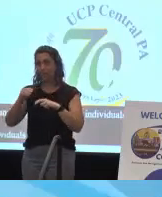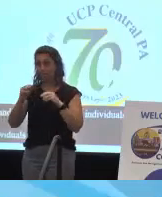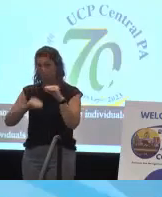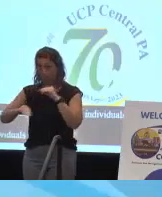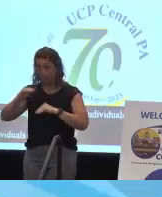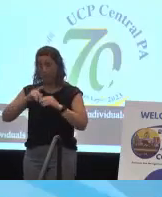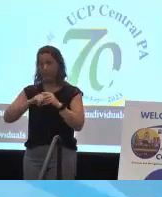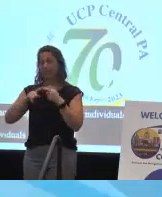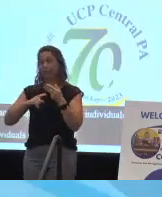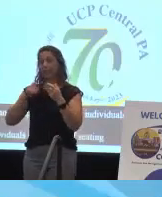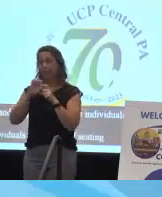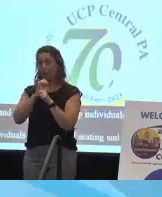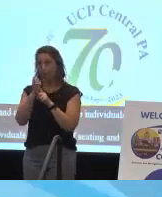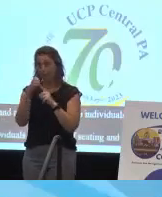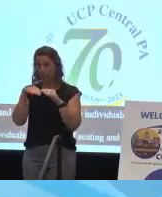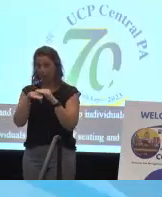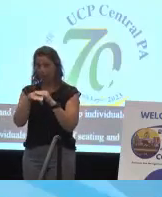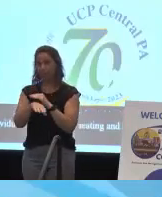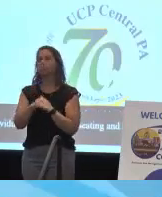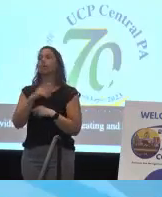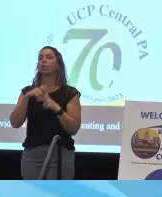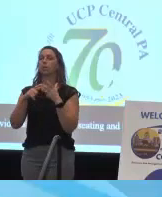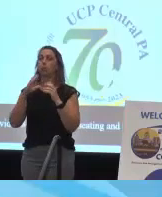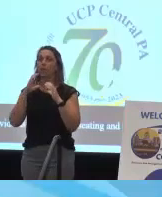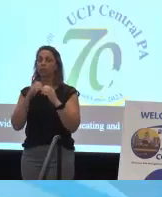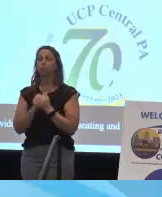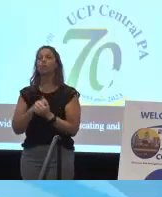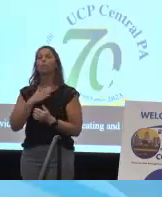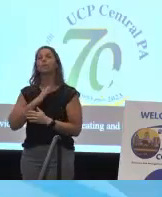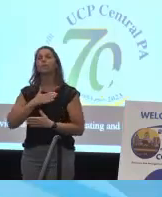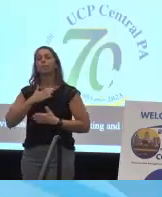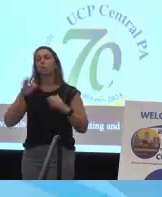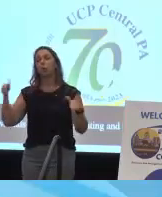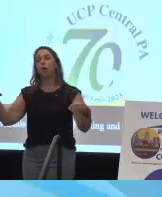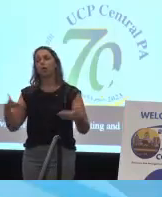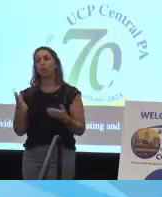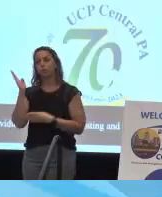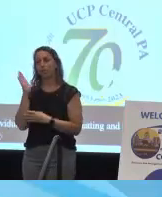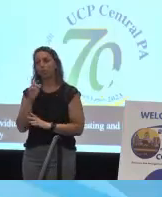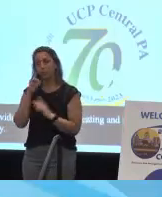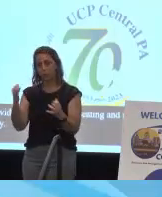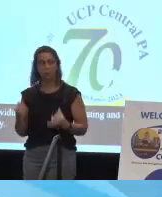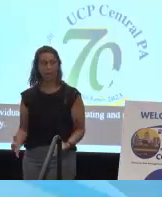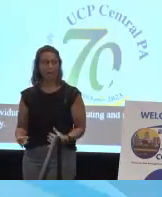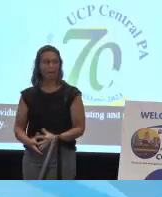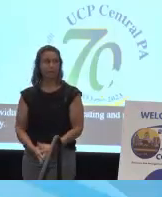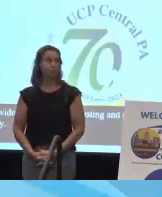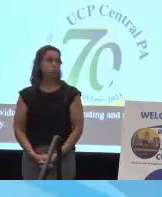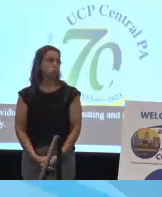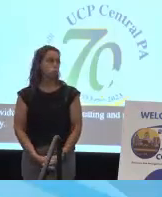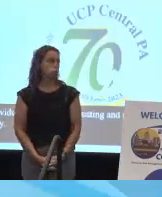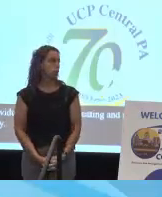and environmental access using adaptive technology. Please help me welcome our presenters for today. Thank you.